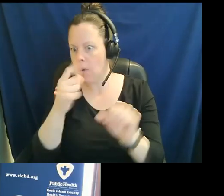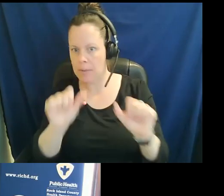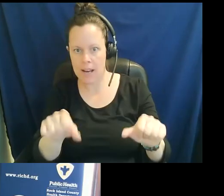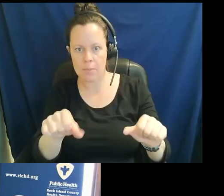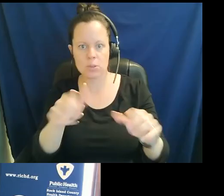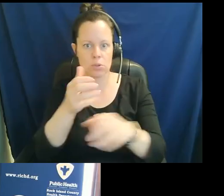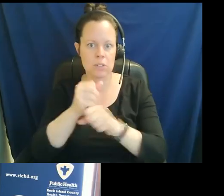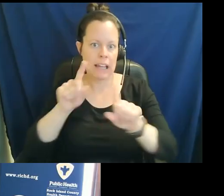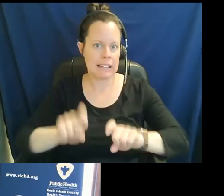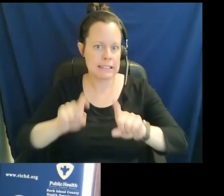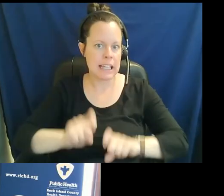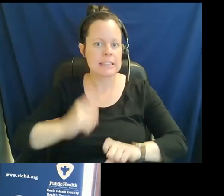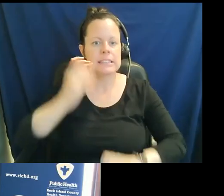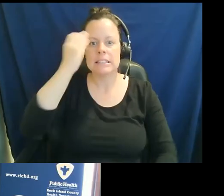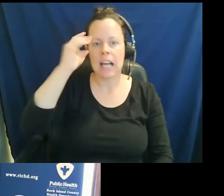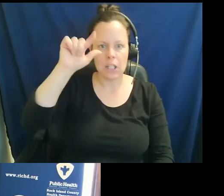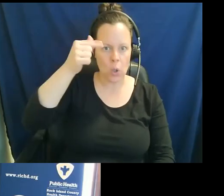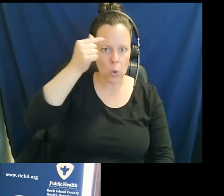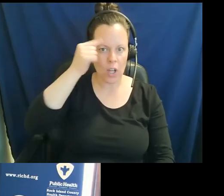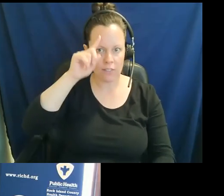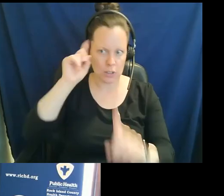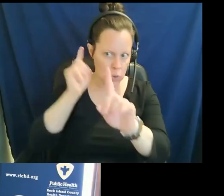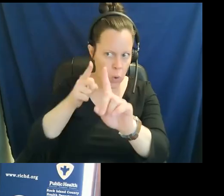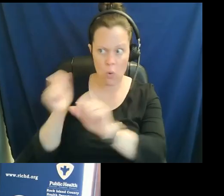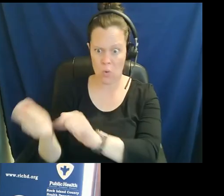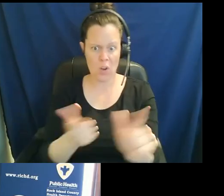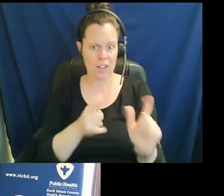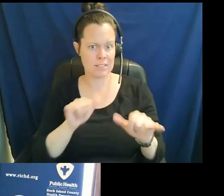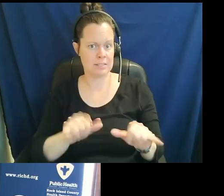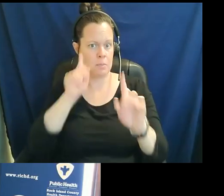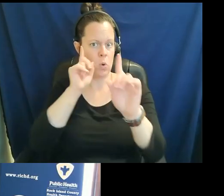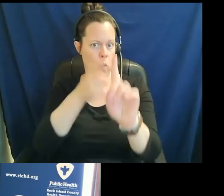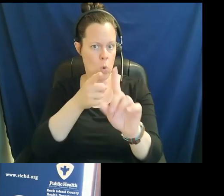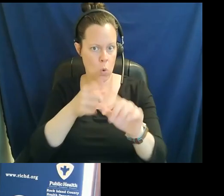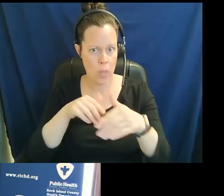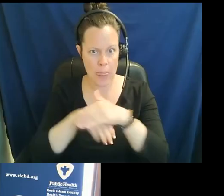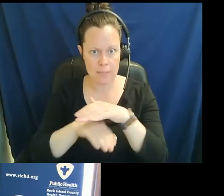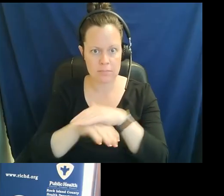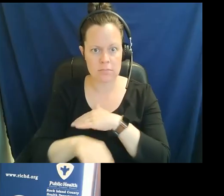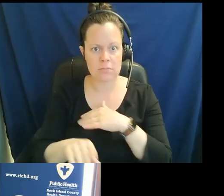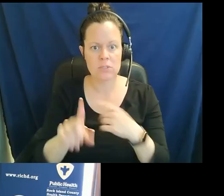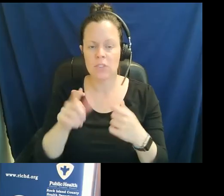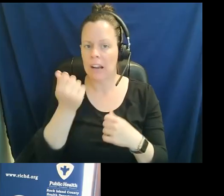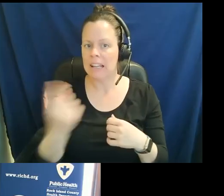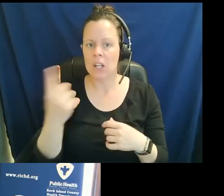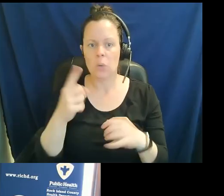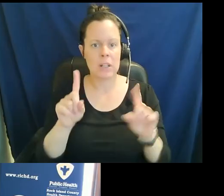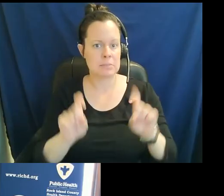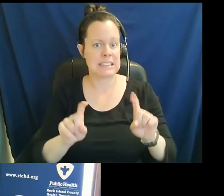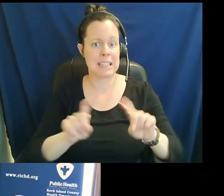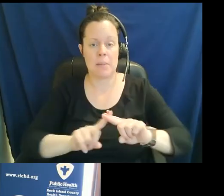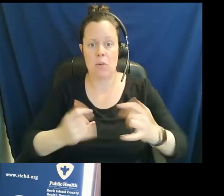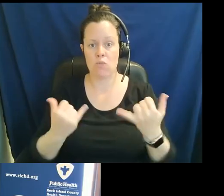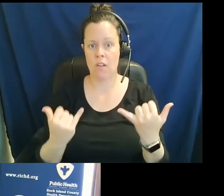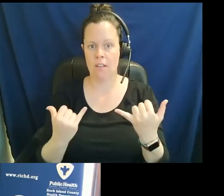I know the governor's goal, everyone's goal is to have ability to have anyone tested, but currently we're